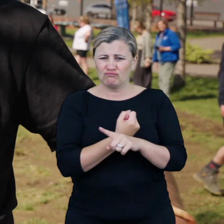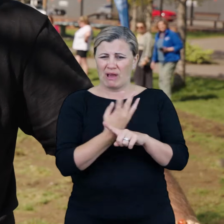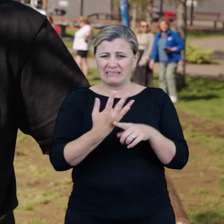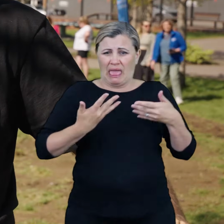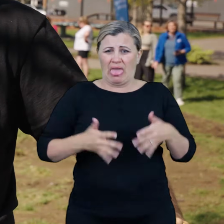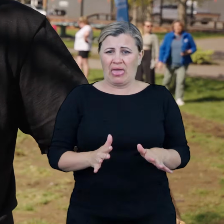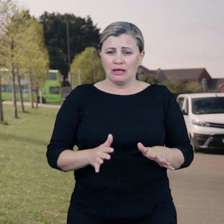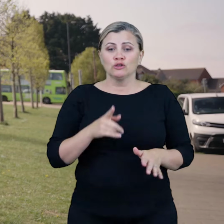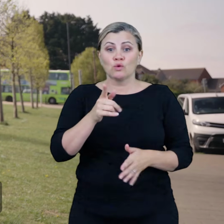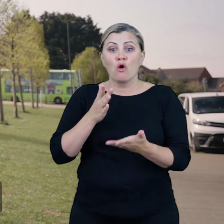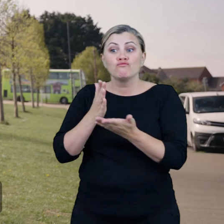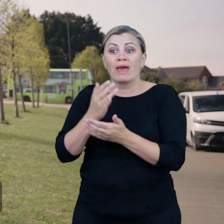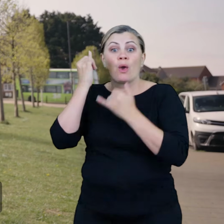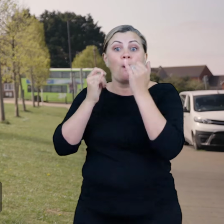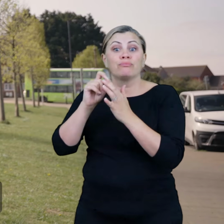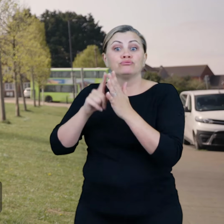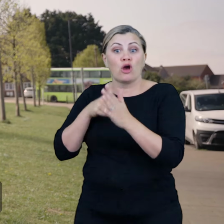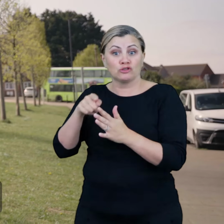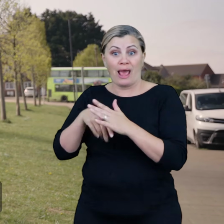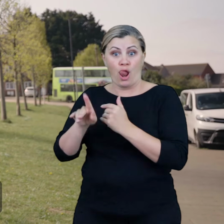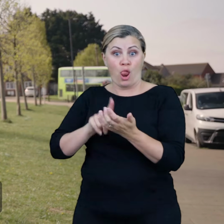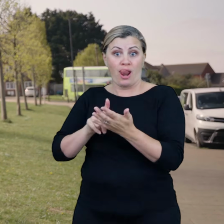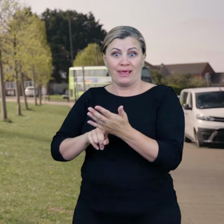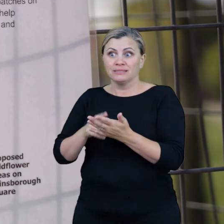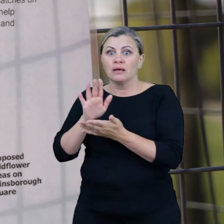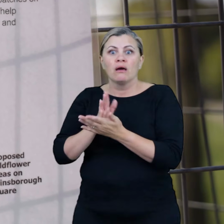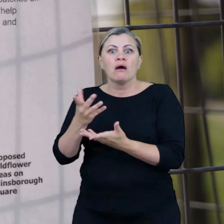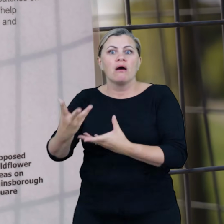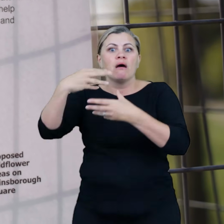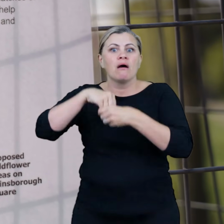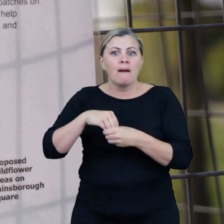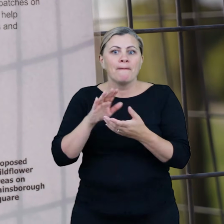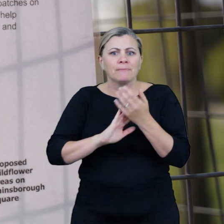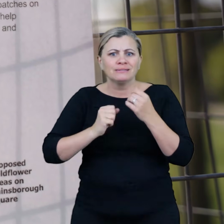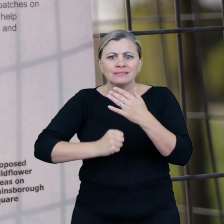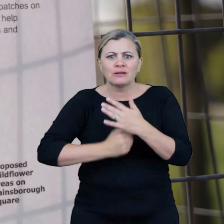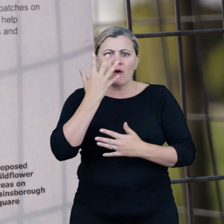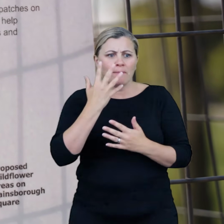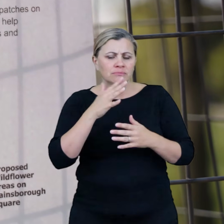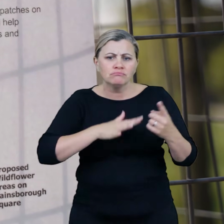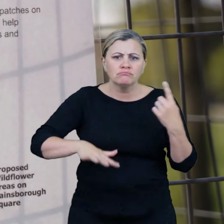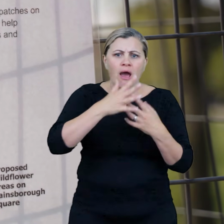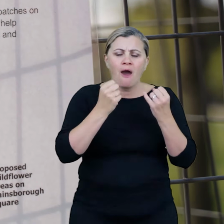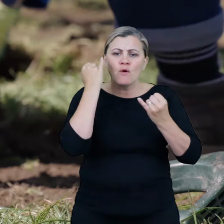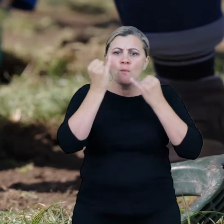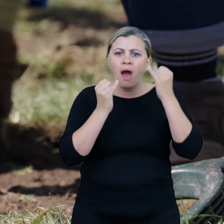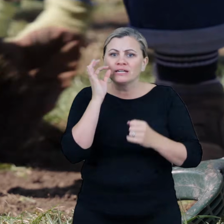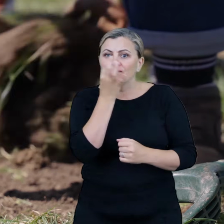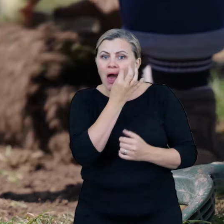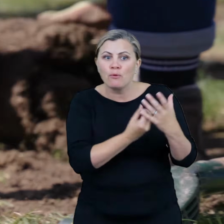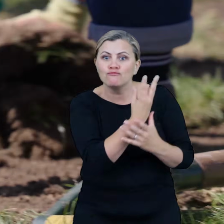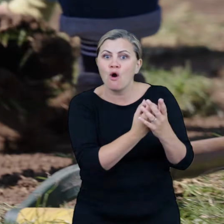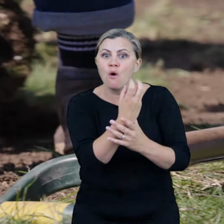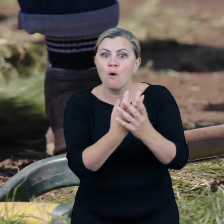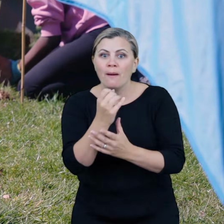They're just grass. So the Really Wild project in Lockleaze has taken them on board and they've developed them into wildflower meadows, which is